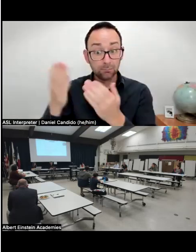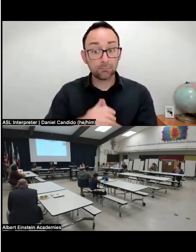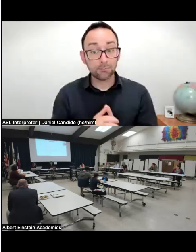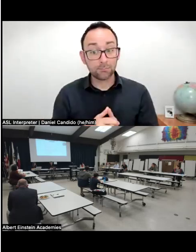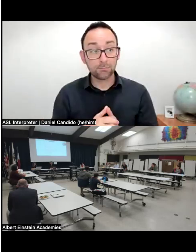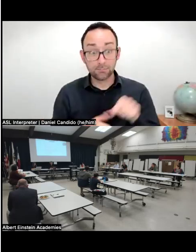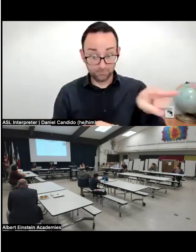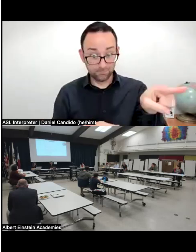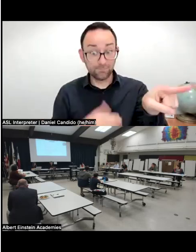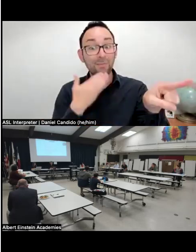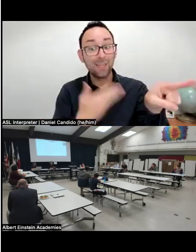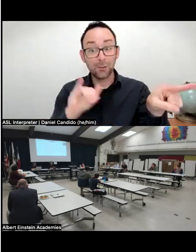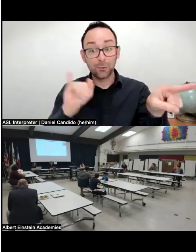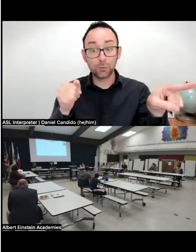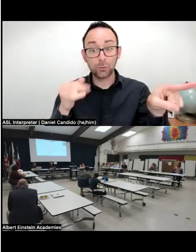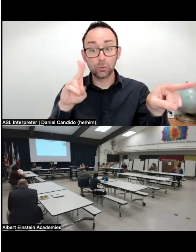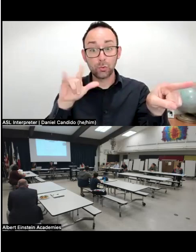Thank you, Julia.